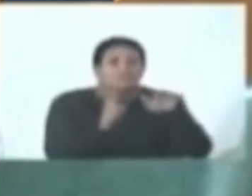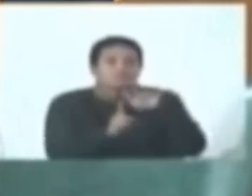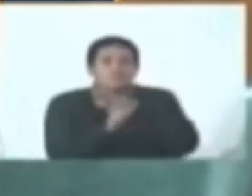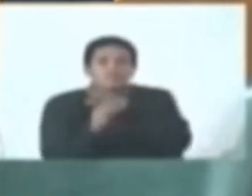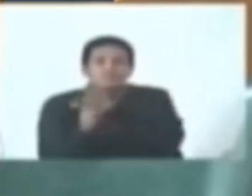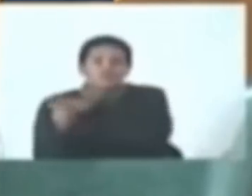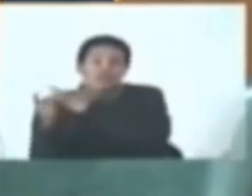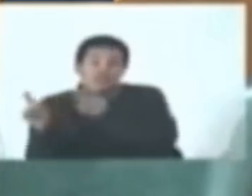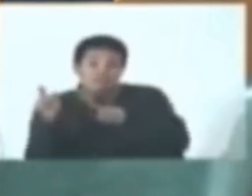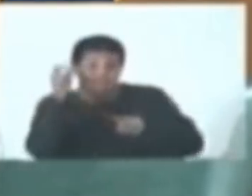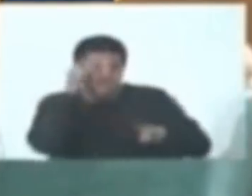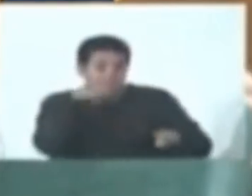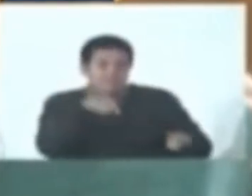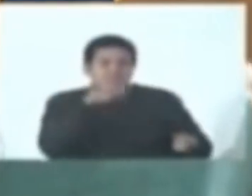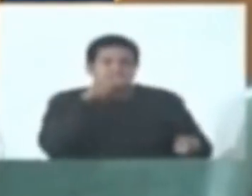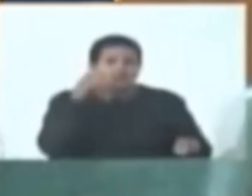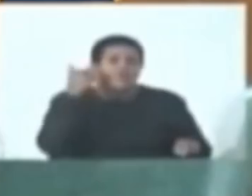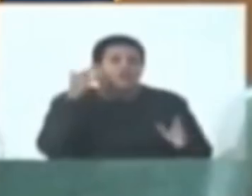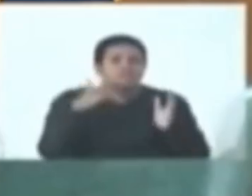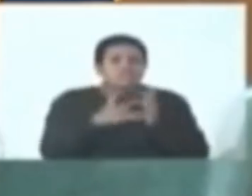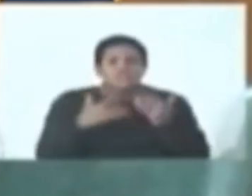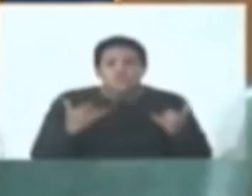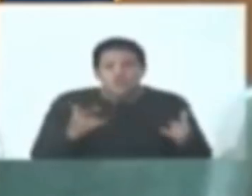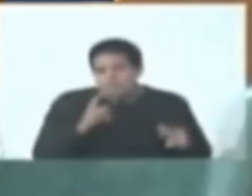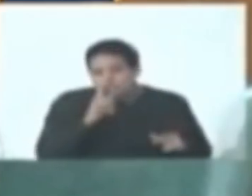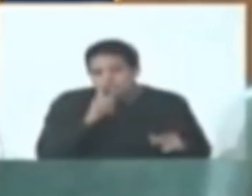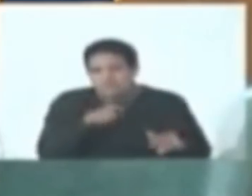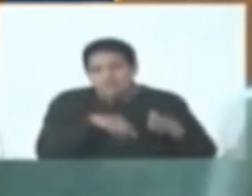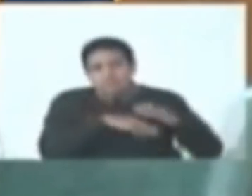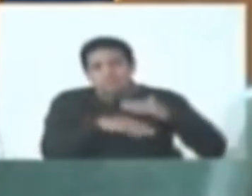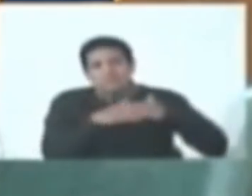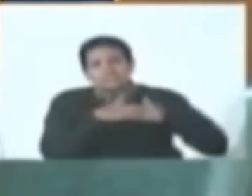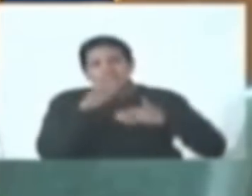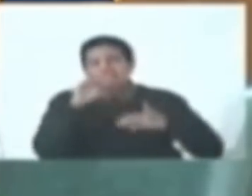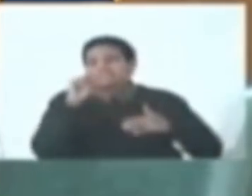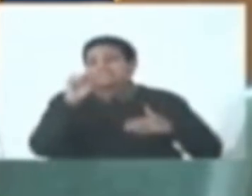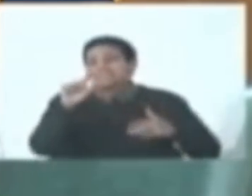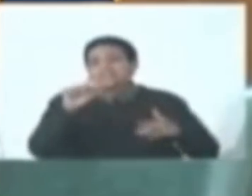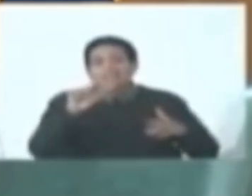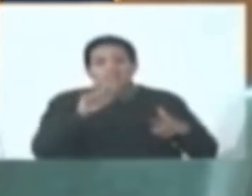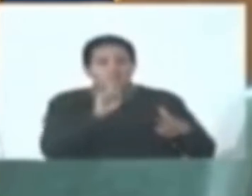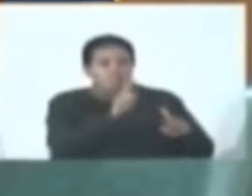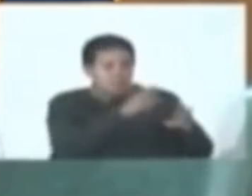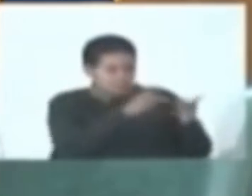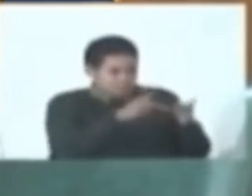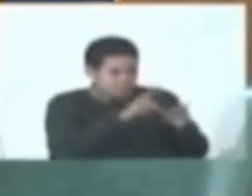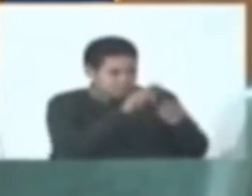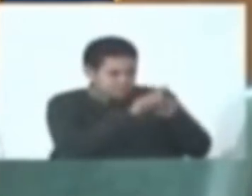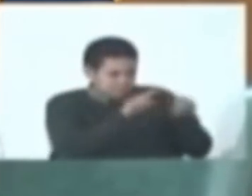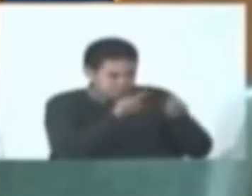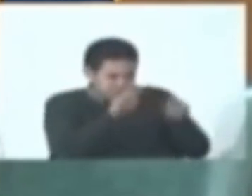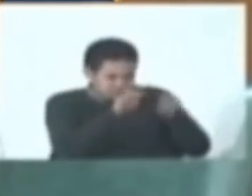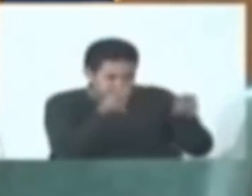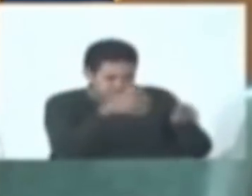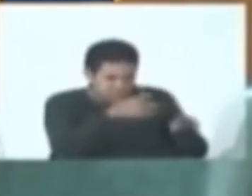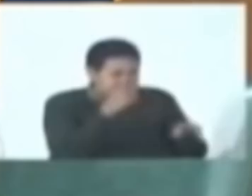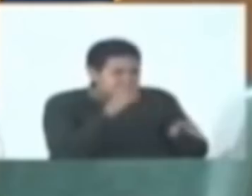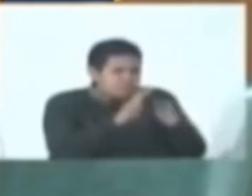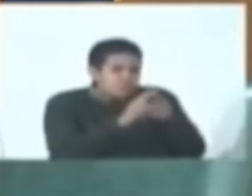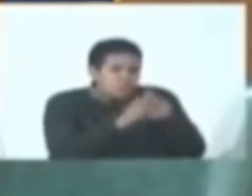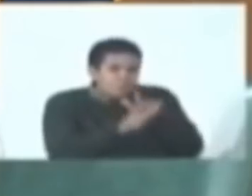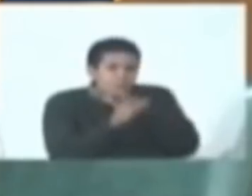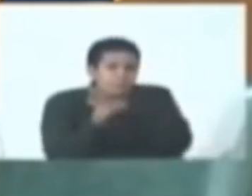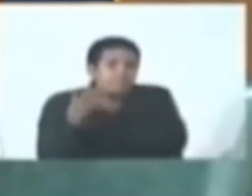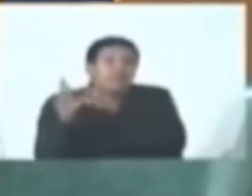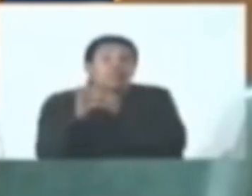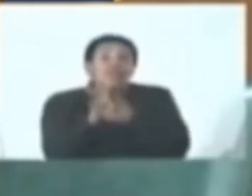is not the BPO now. This is based on the centennial sites and the numbers that we see popping up that have no